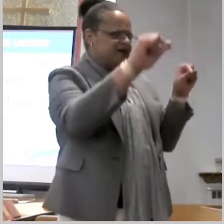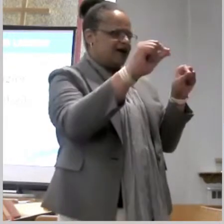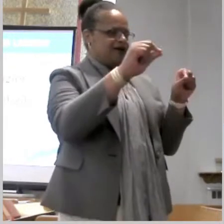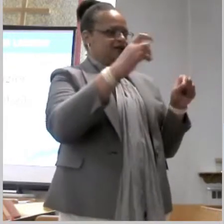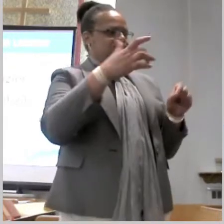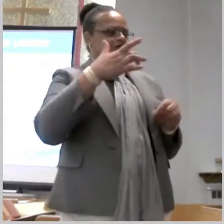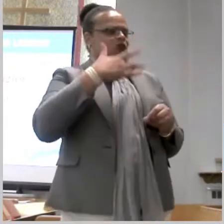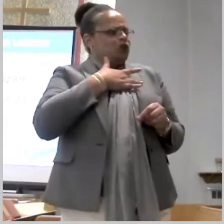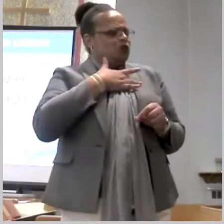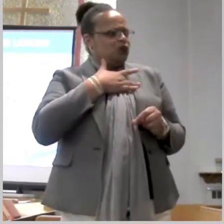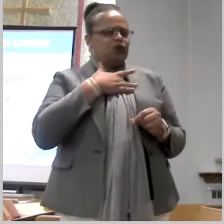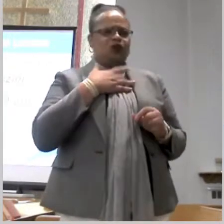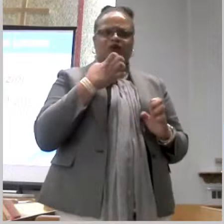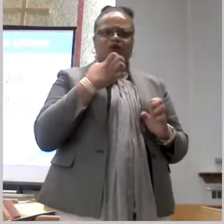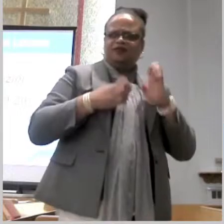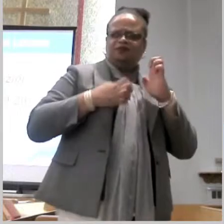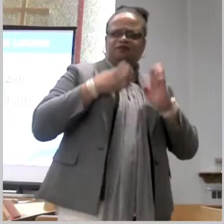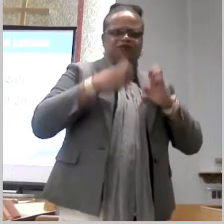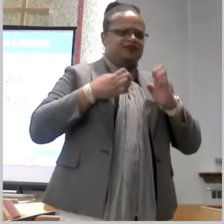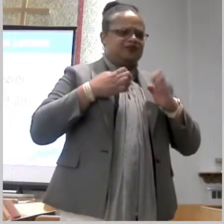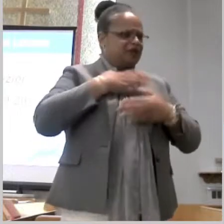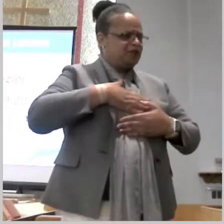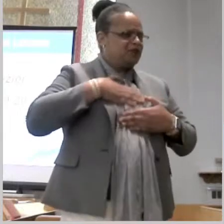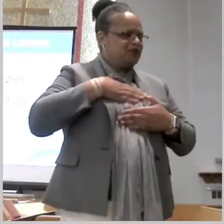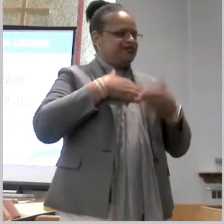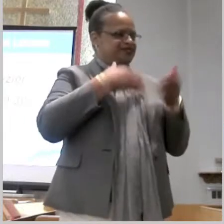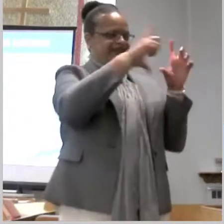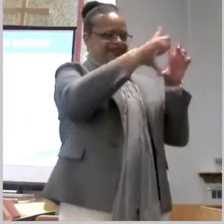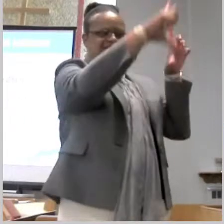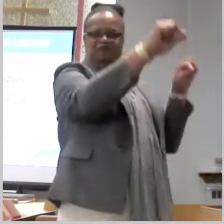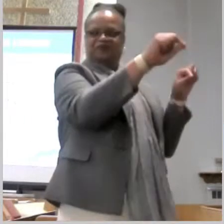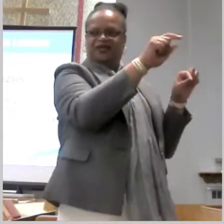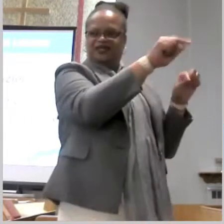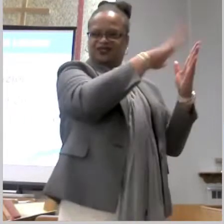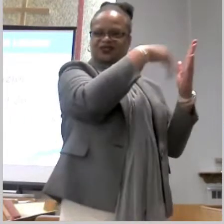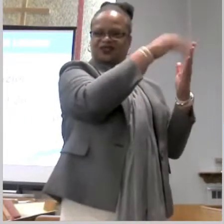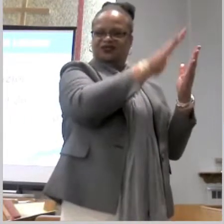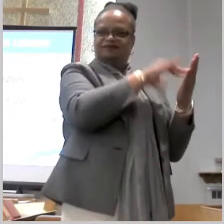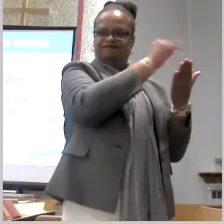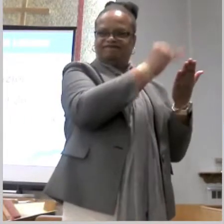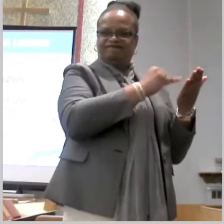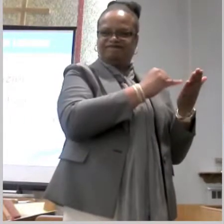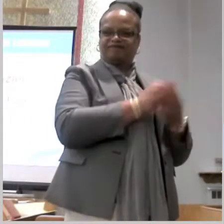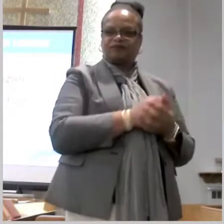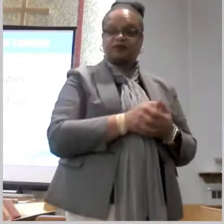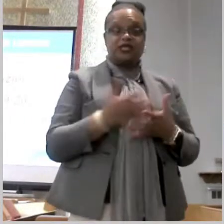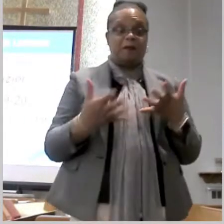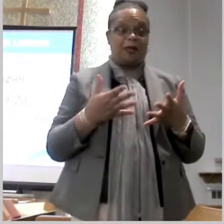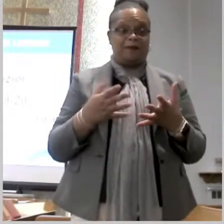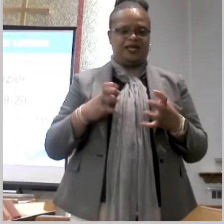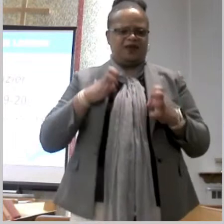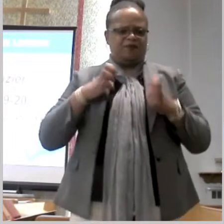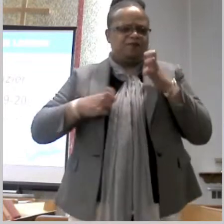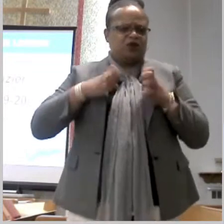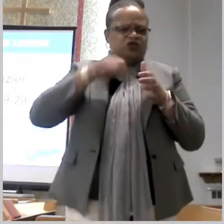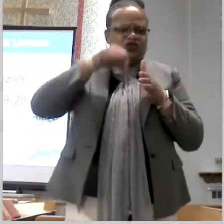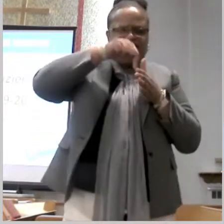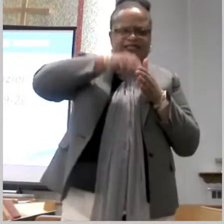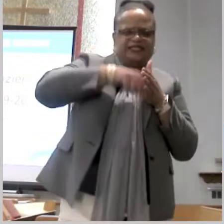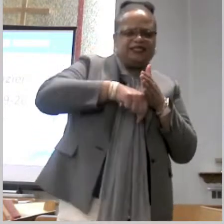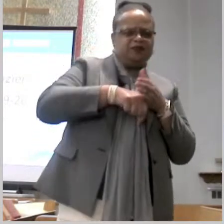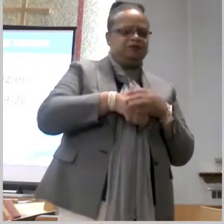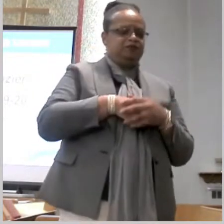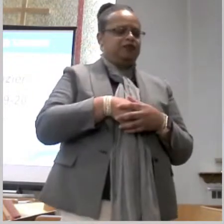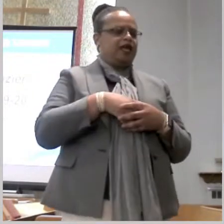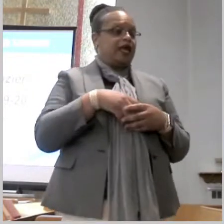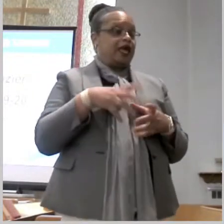of awe and appreciation and wonder? The painting may bring forth emotions, stir our imagination, or